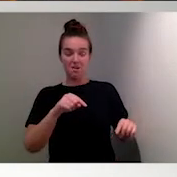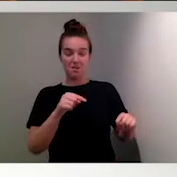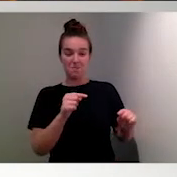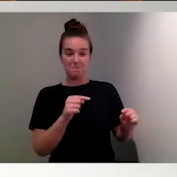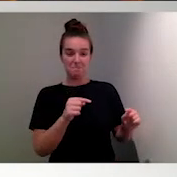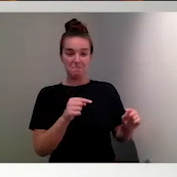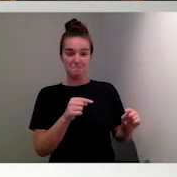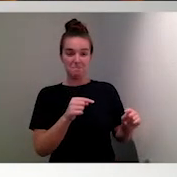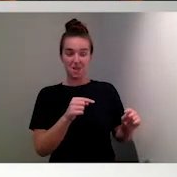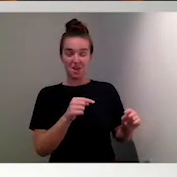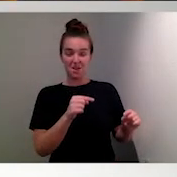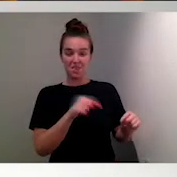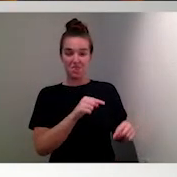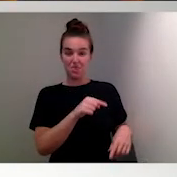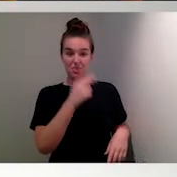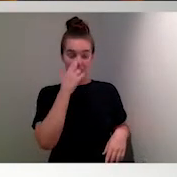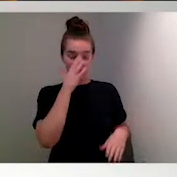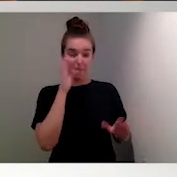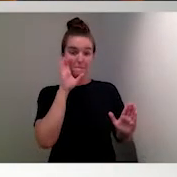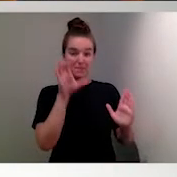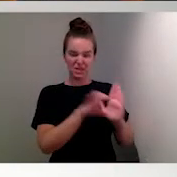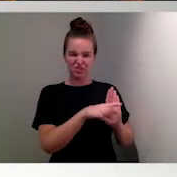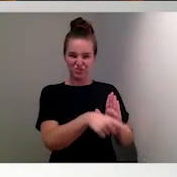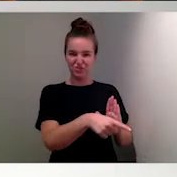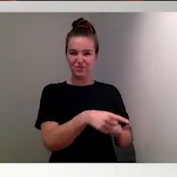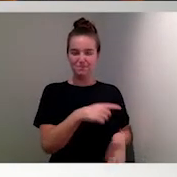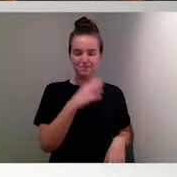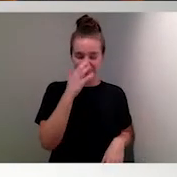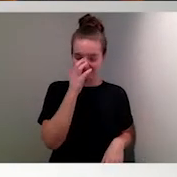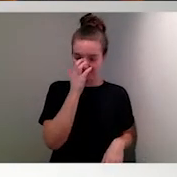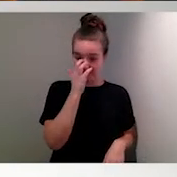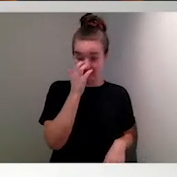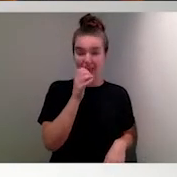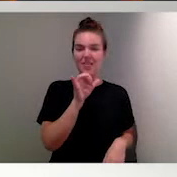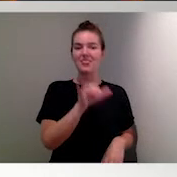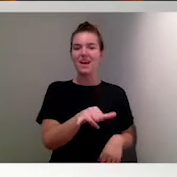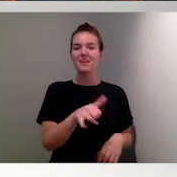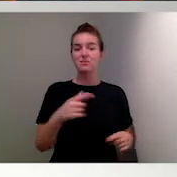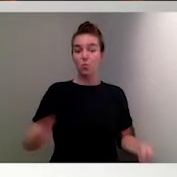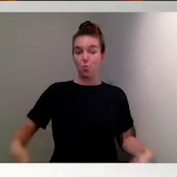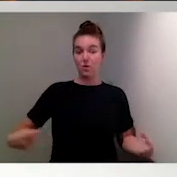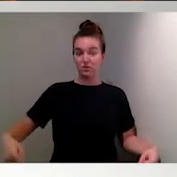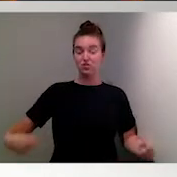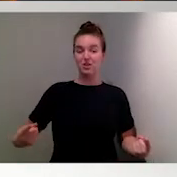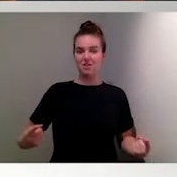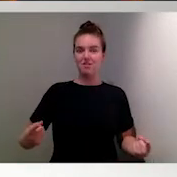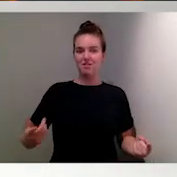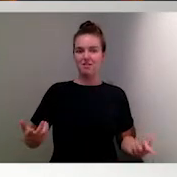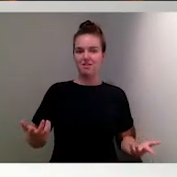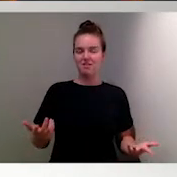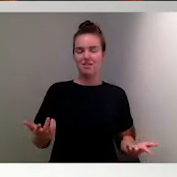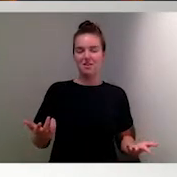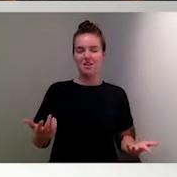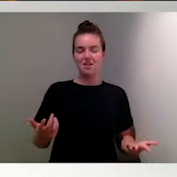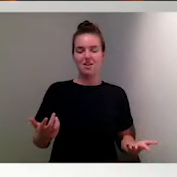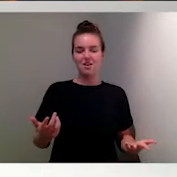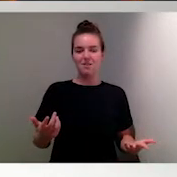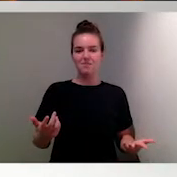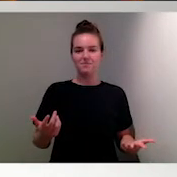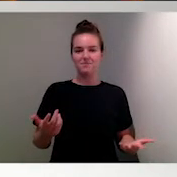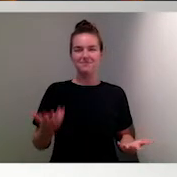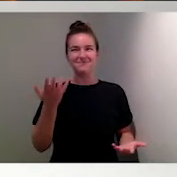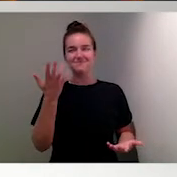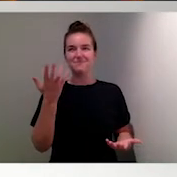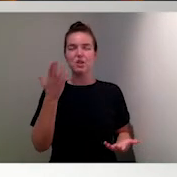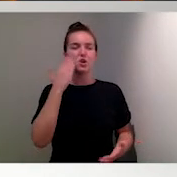tours. And they use that to get you through the areas that aren't really very wheelchair, where you wouldn't take a standard wheelchair or an electric chair.